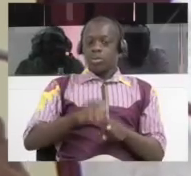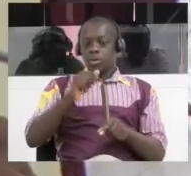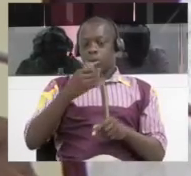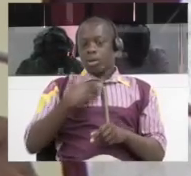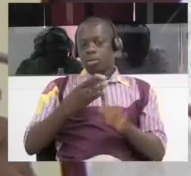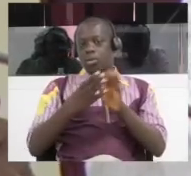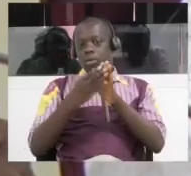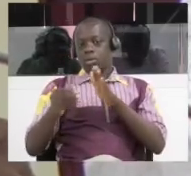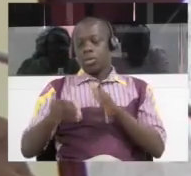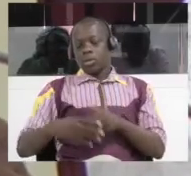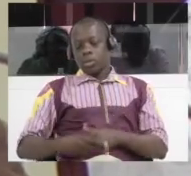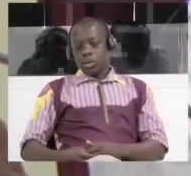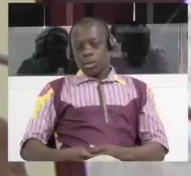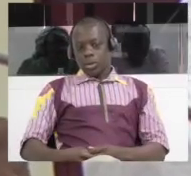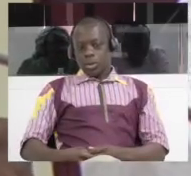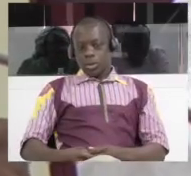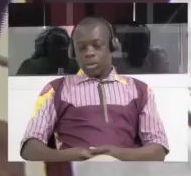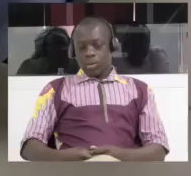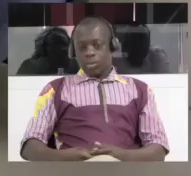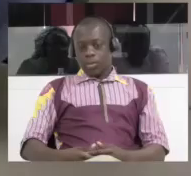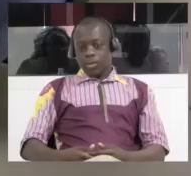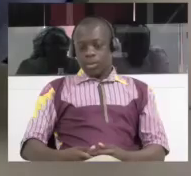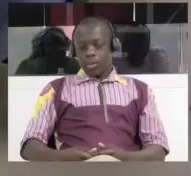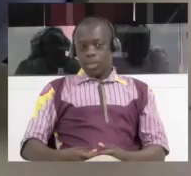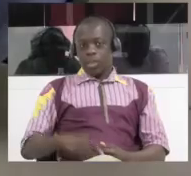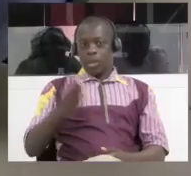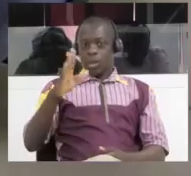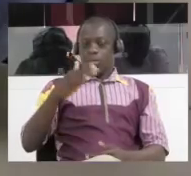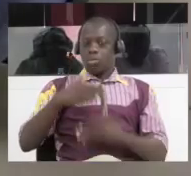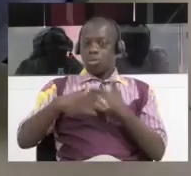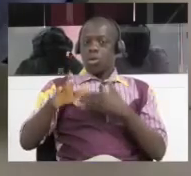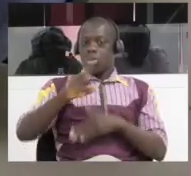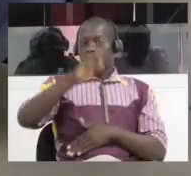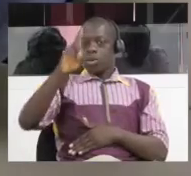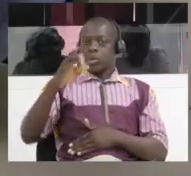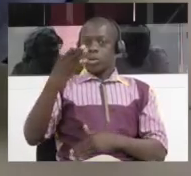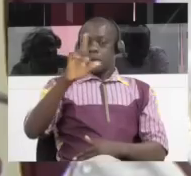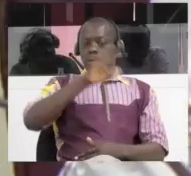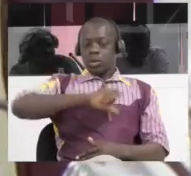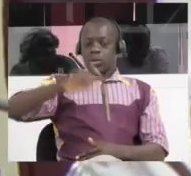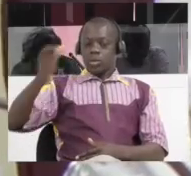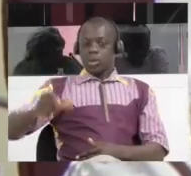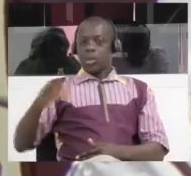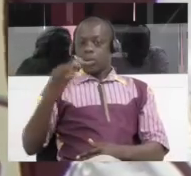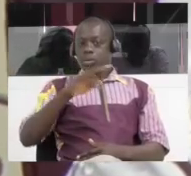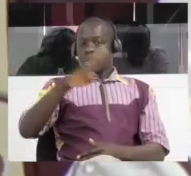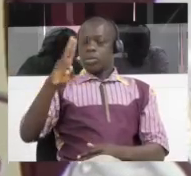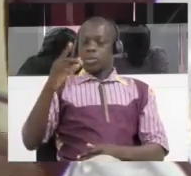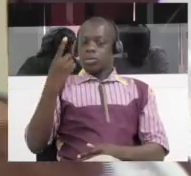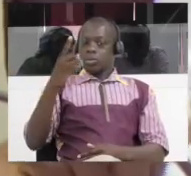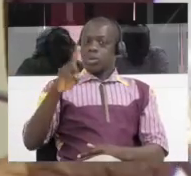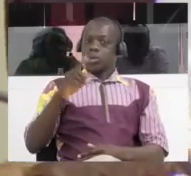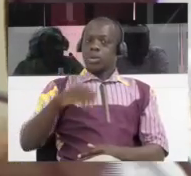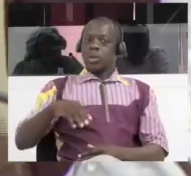our information. Any further questions from commissioners? If not, we will take a 30-minute break